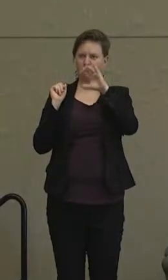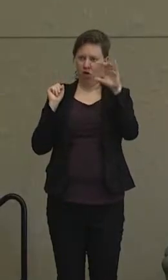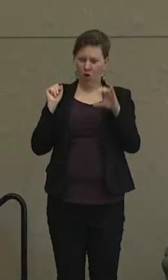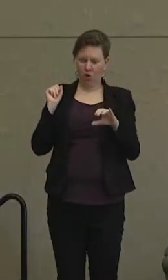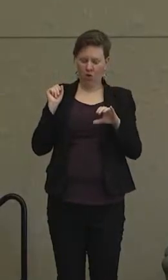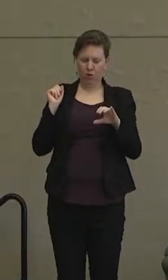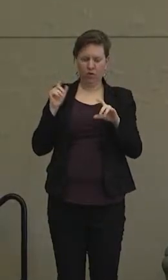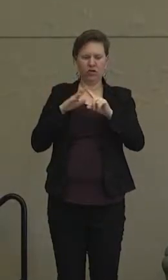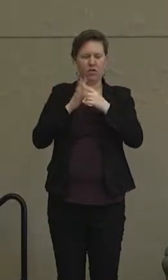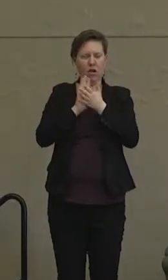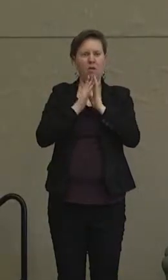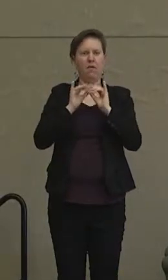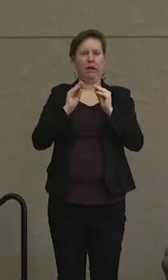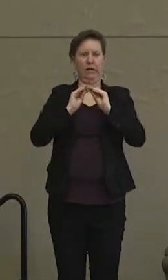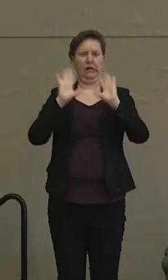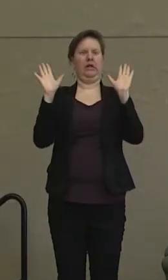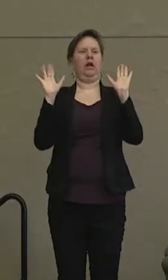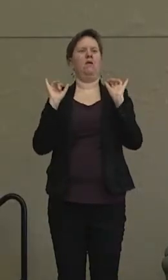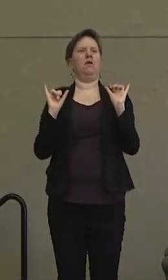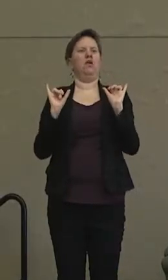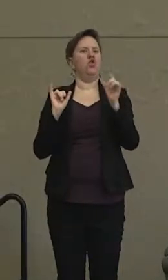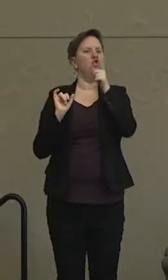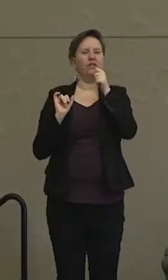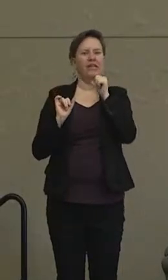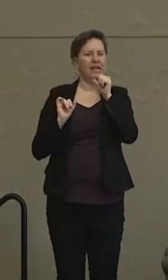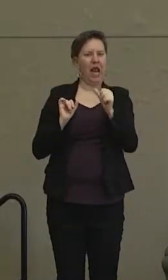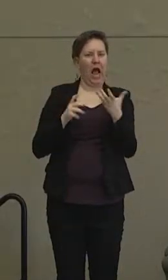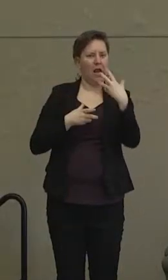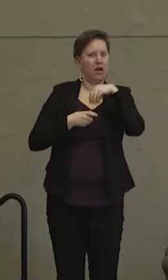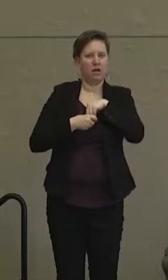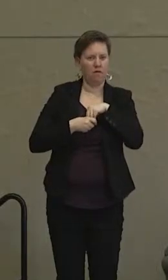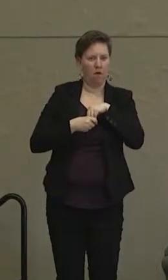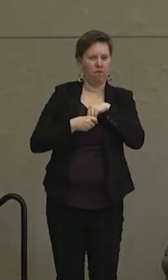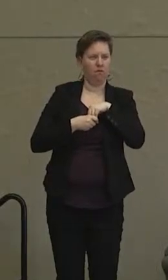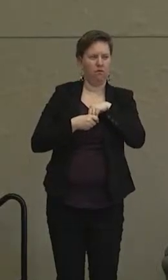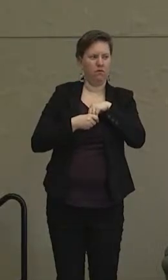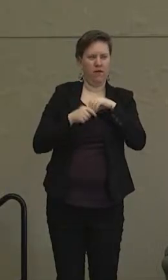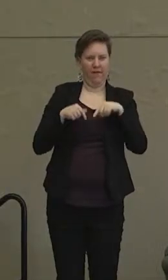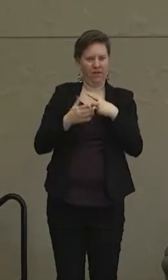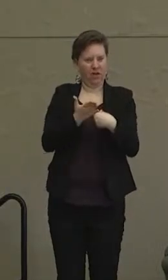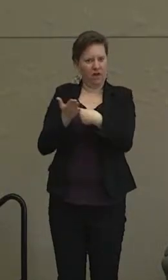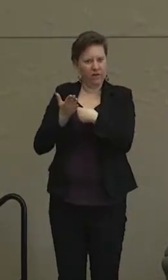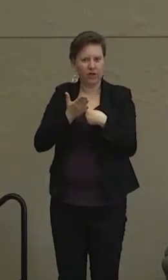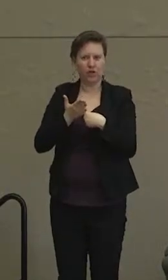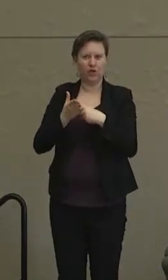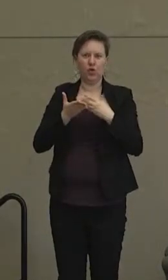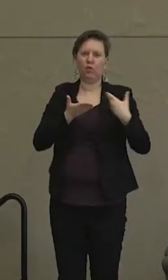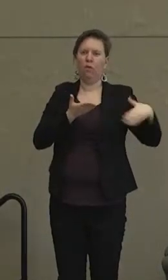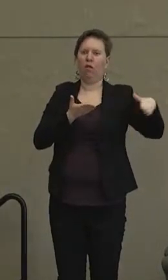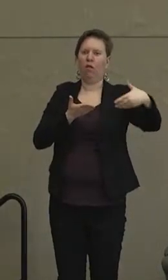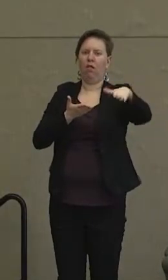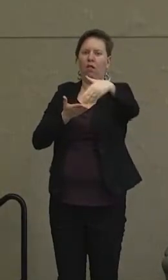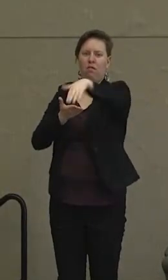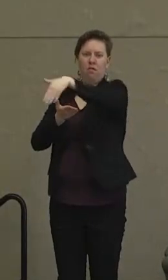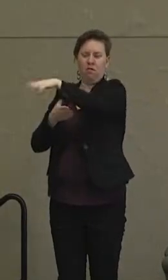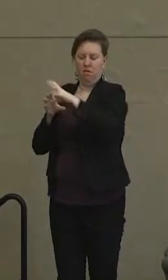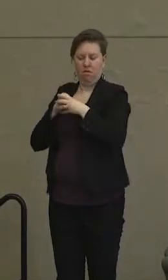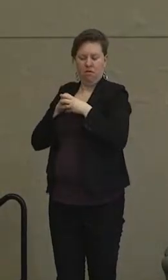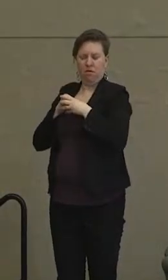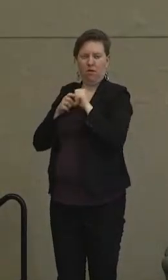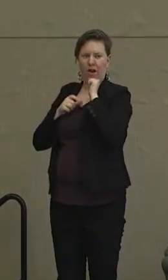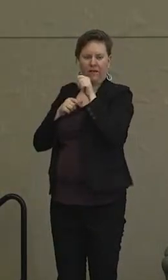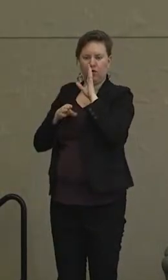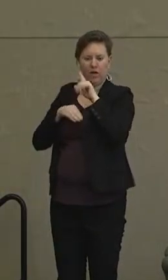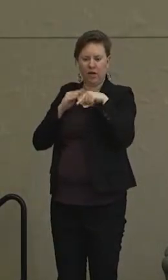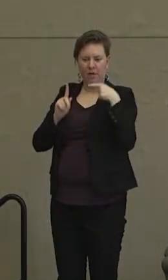it started to become clear, I think, like who is not in this conversation at all, who's not participating, who we're not even talking about,